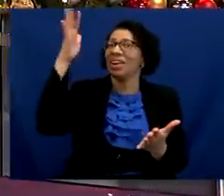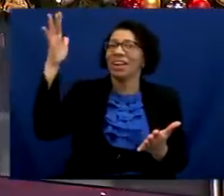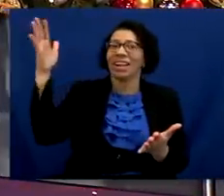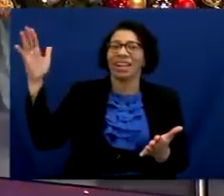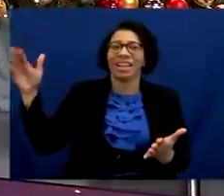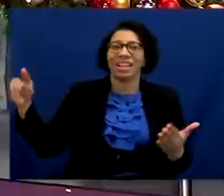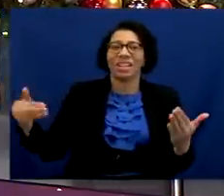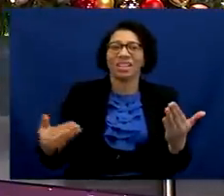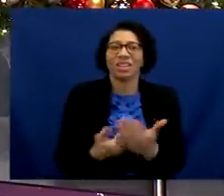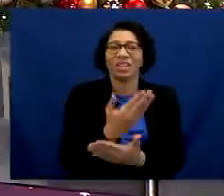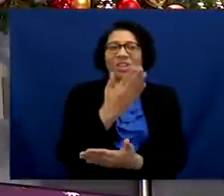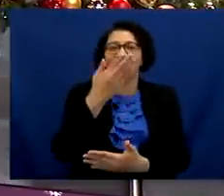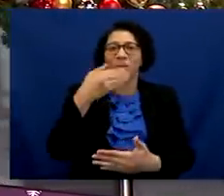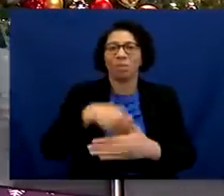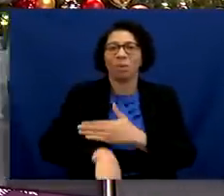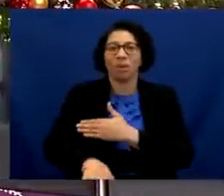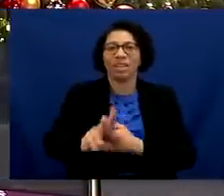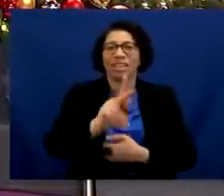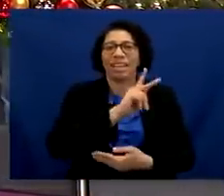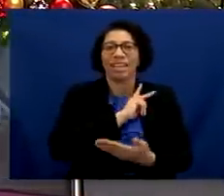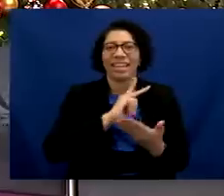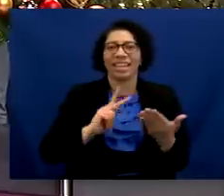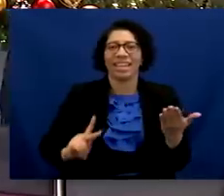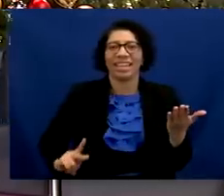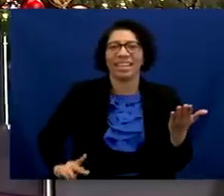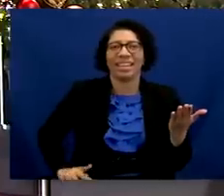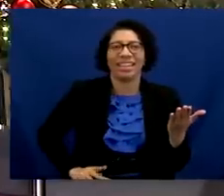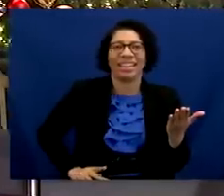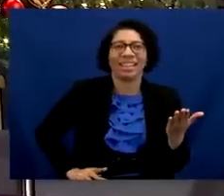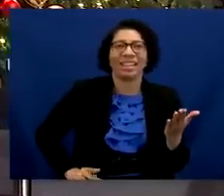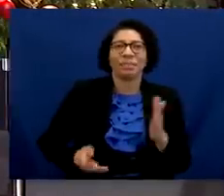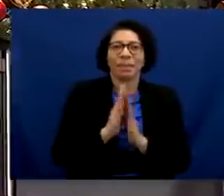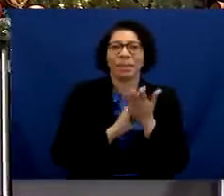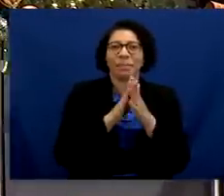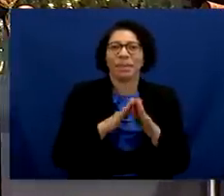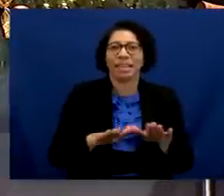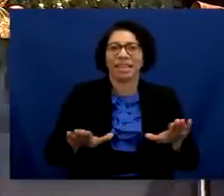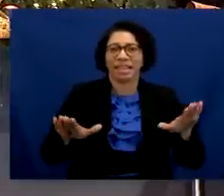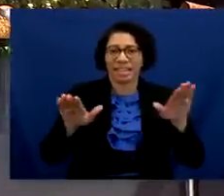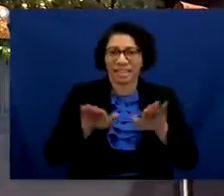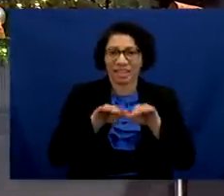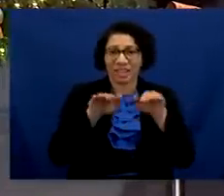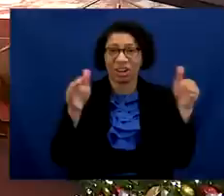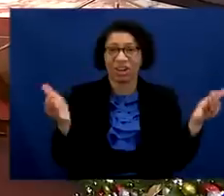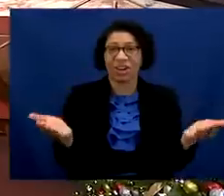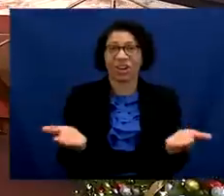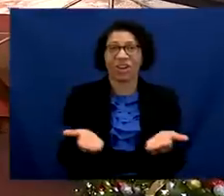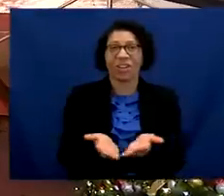Peace on earth.